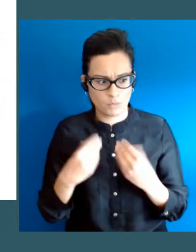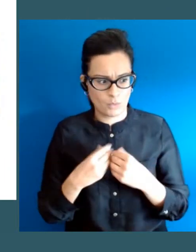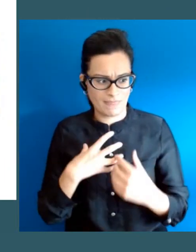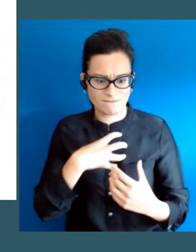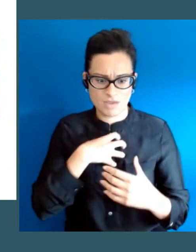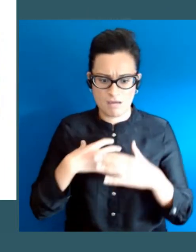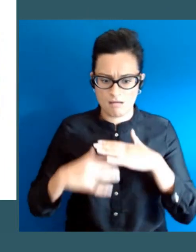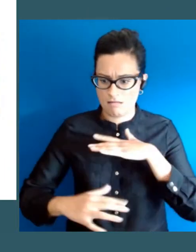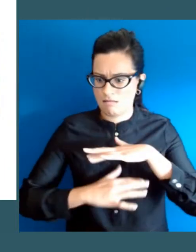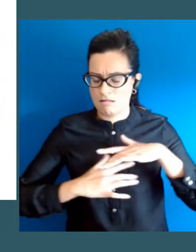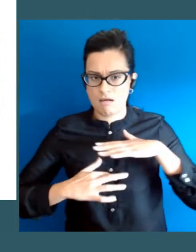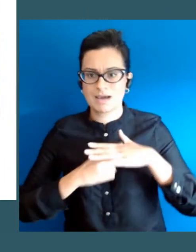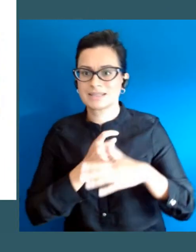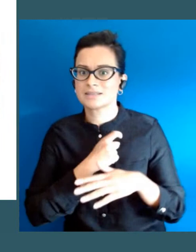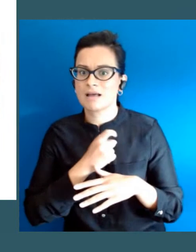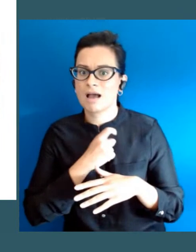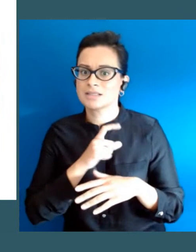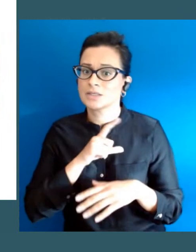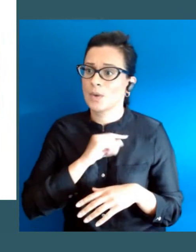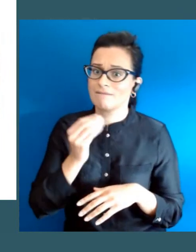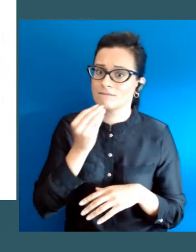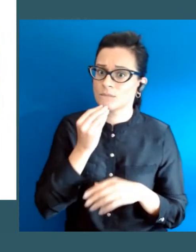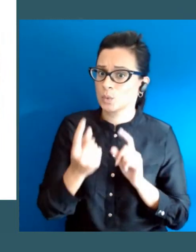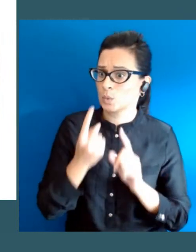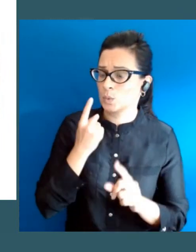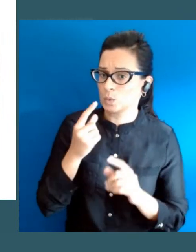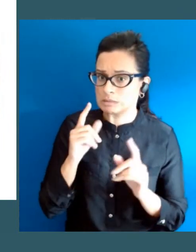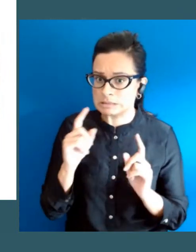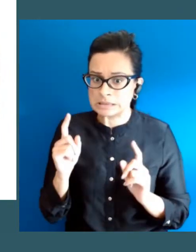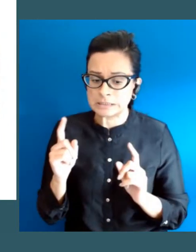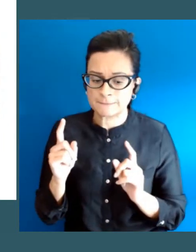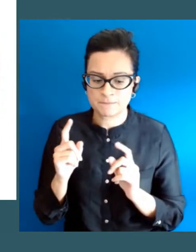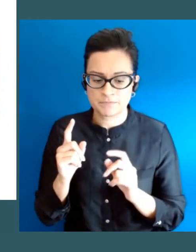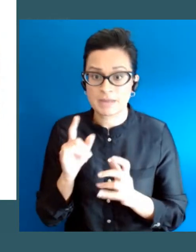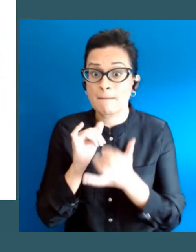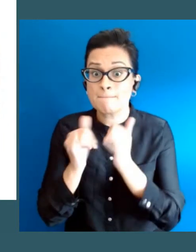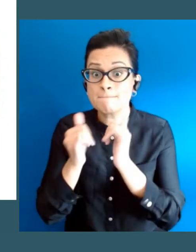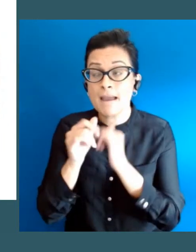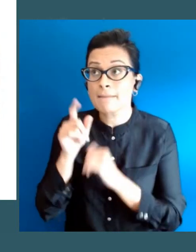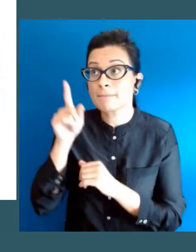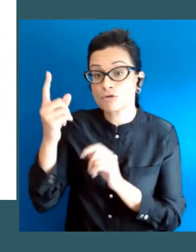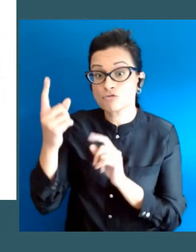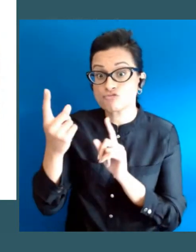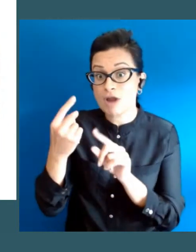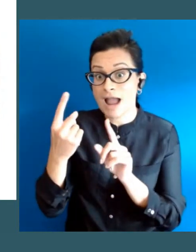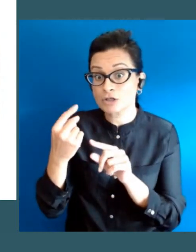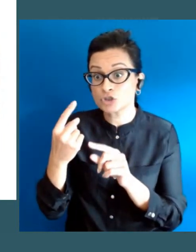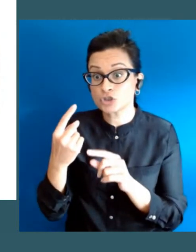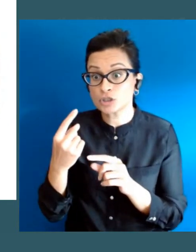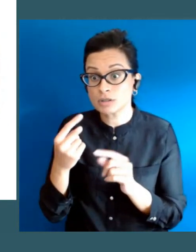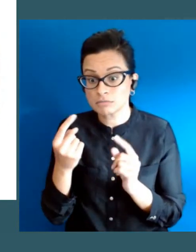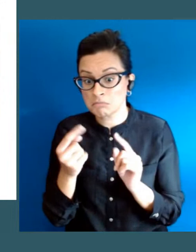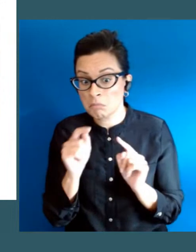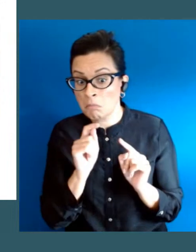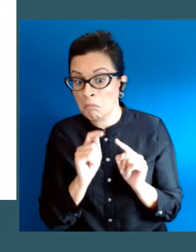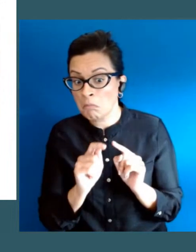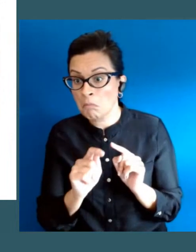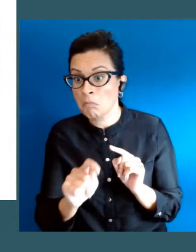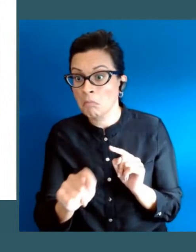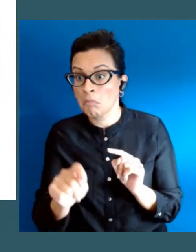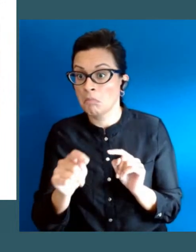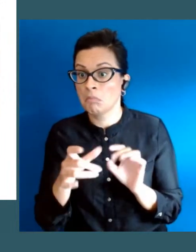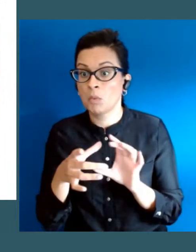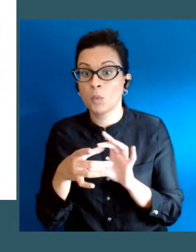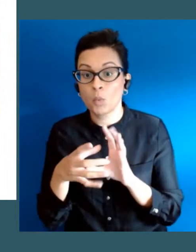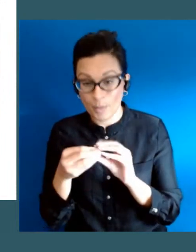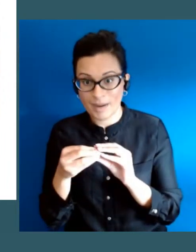of a food allergy. There may be reactions on the way with some of these immunotherapy products, but